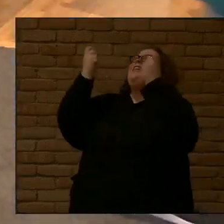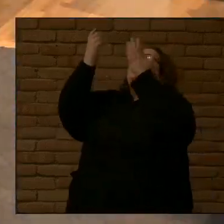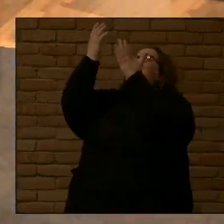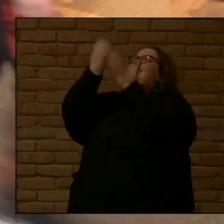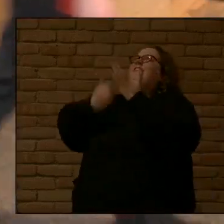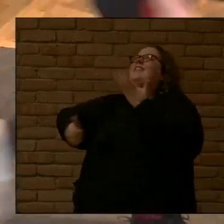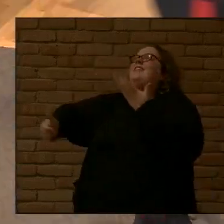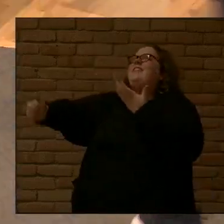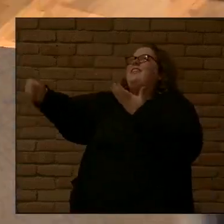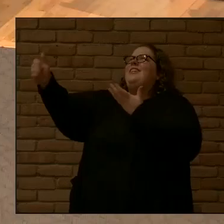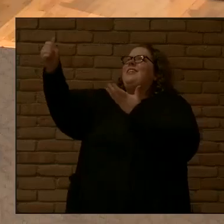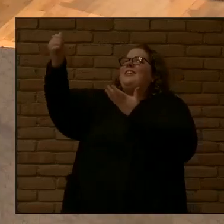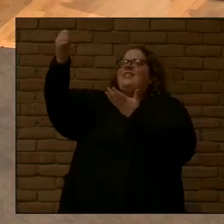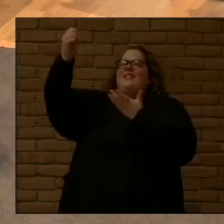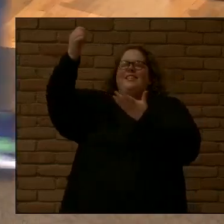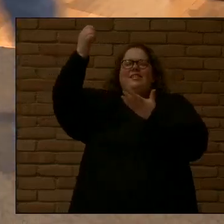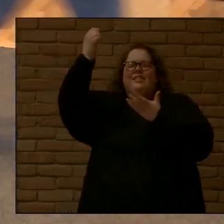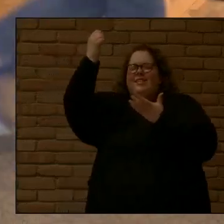Hosanna in the